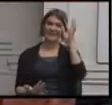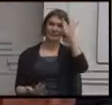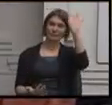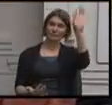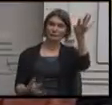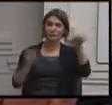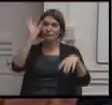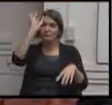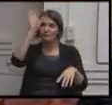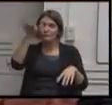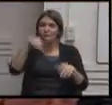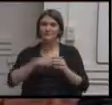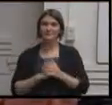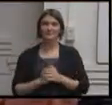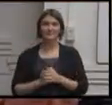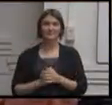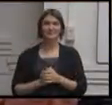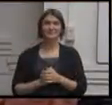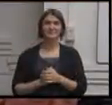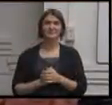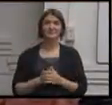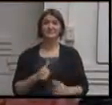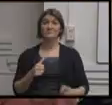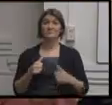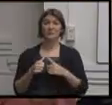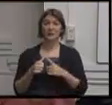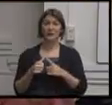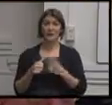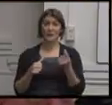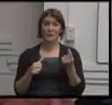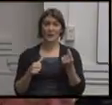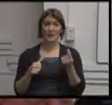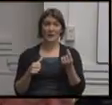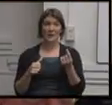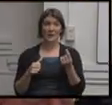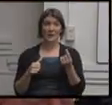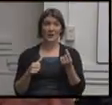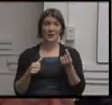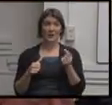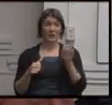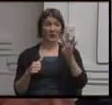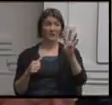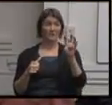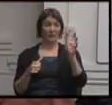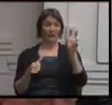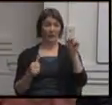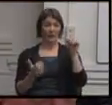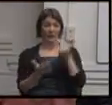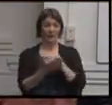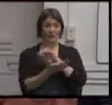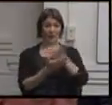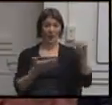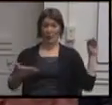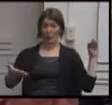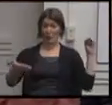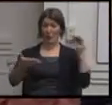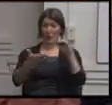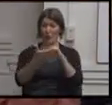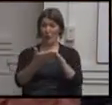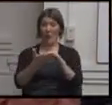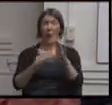should ponder. First and foremost, I guess, why stick $430,000 into this